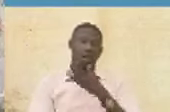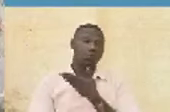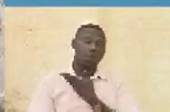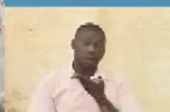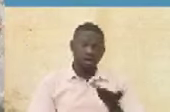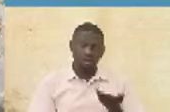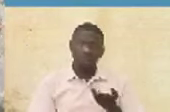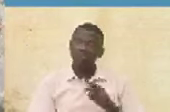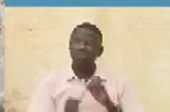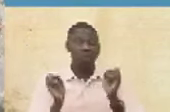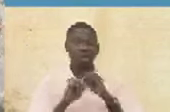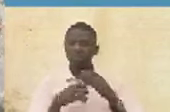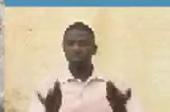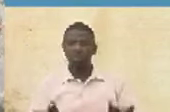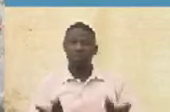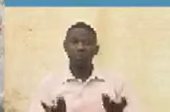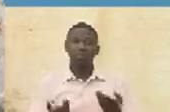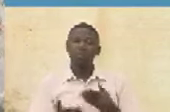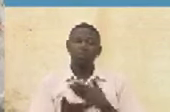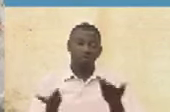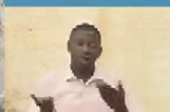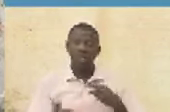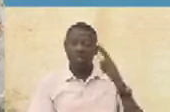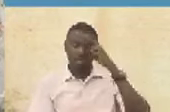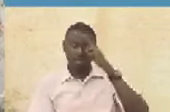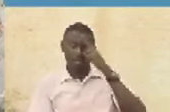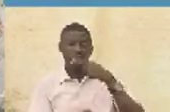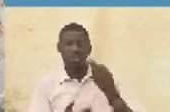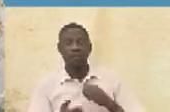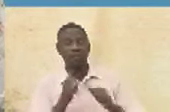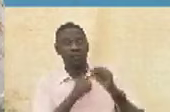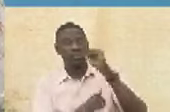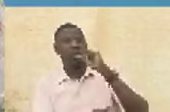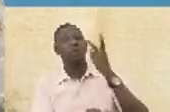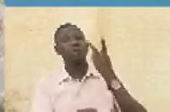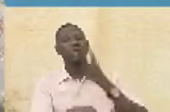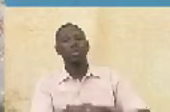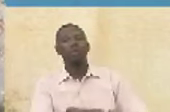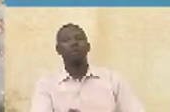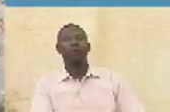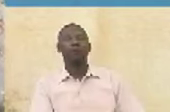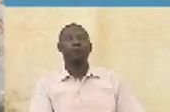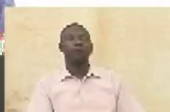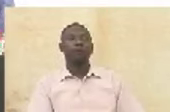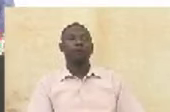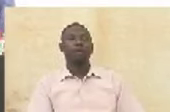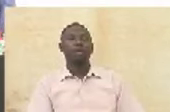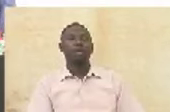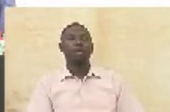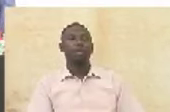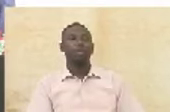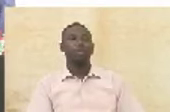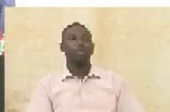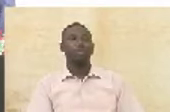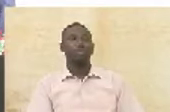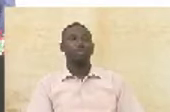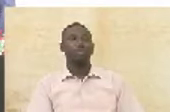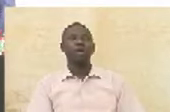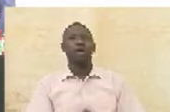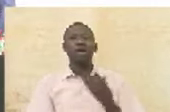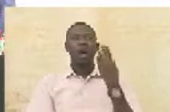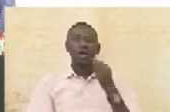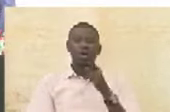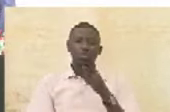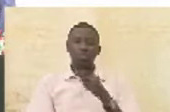is not what we are. That's the reason for drinking the medicine the second time. How were you made to drink the medicine a second